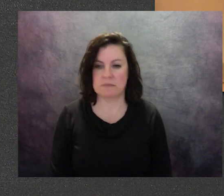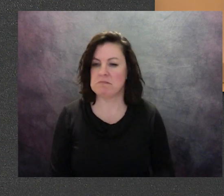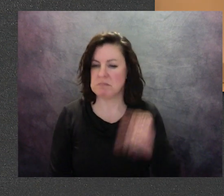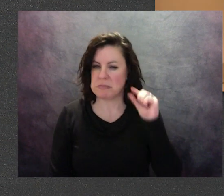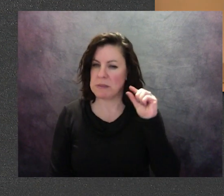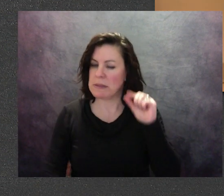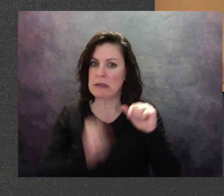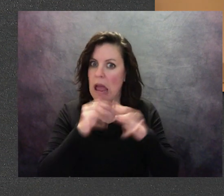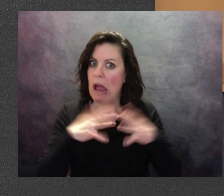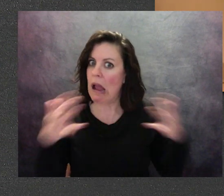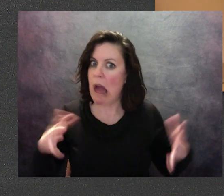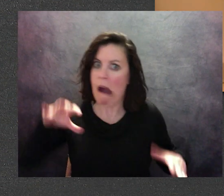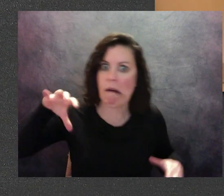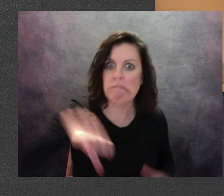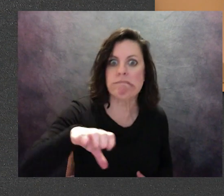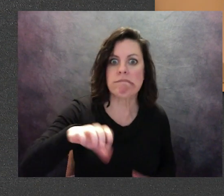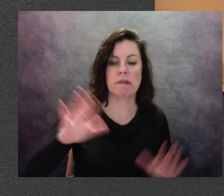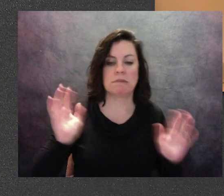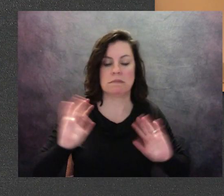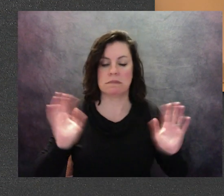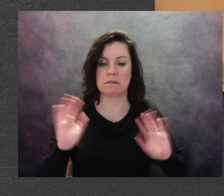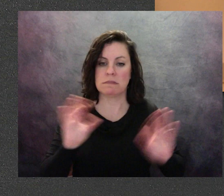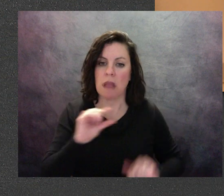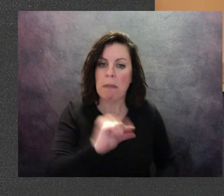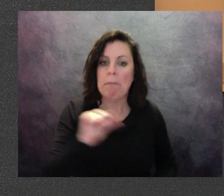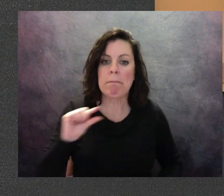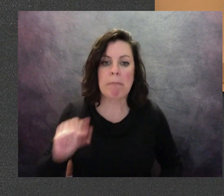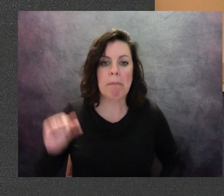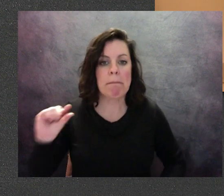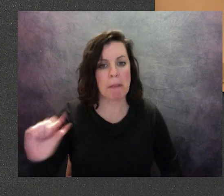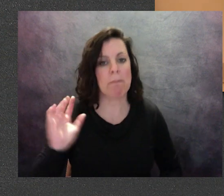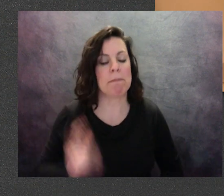Just a little bit, like, see what I'm doing? Okay.